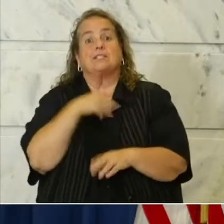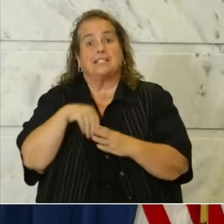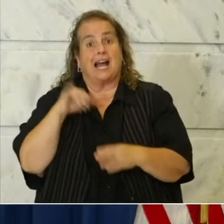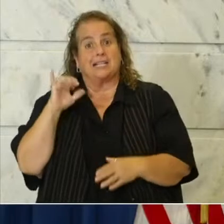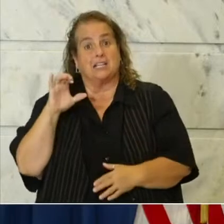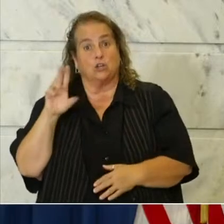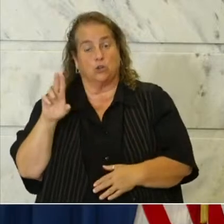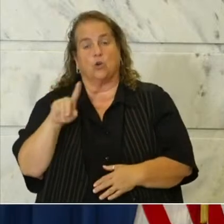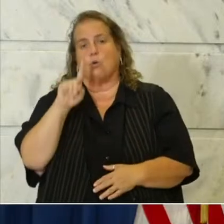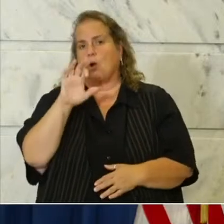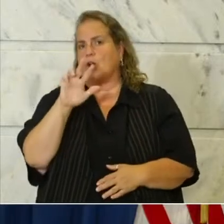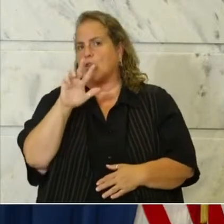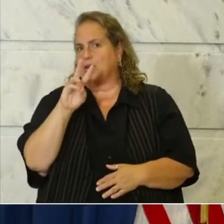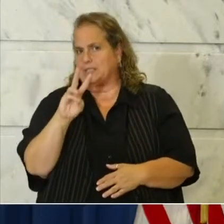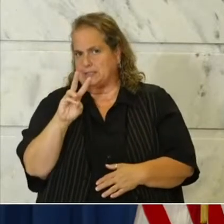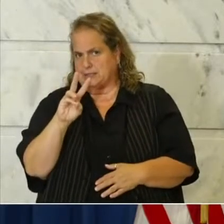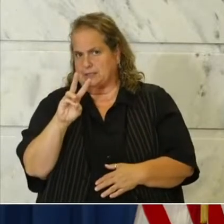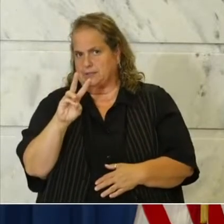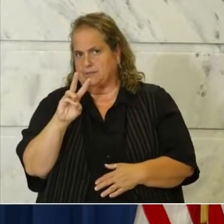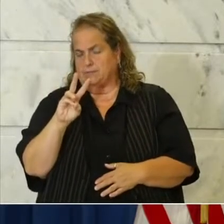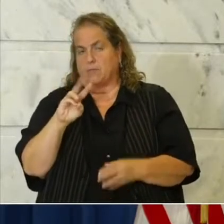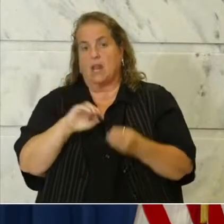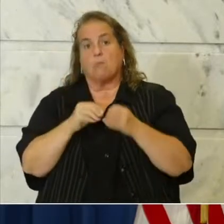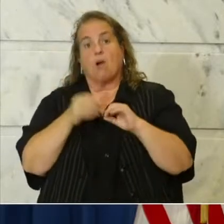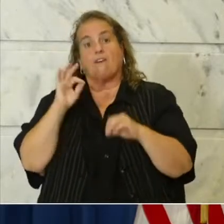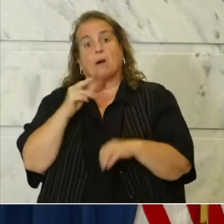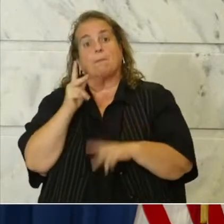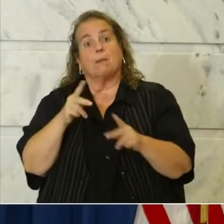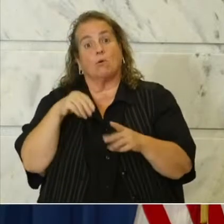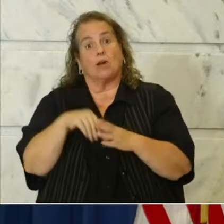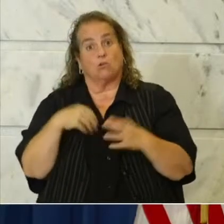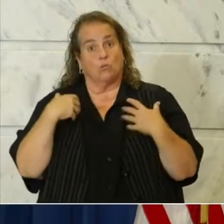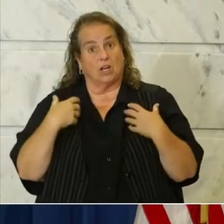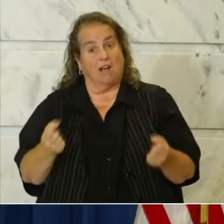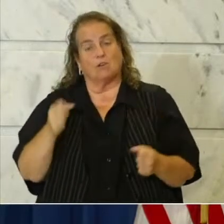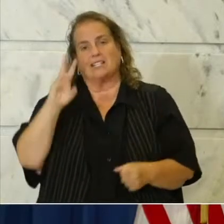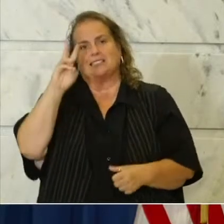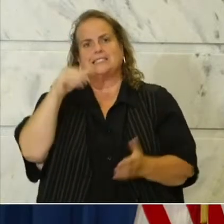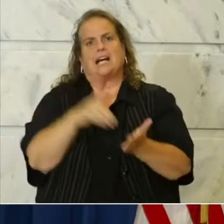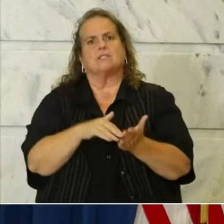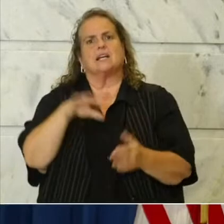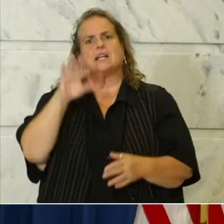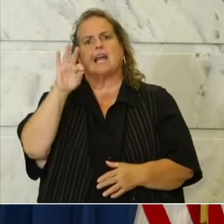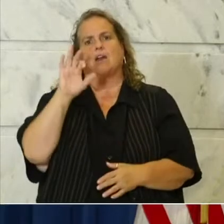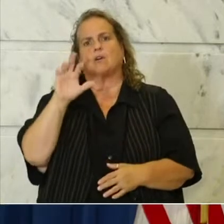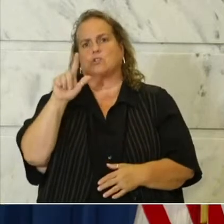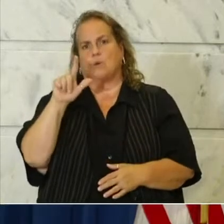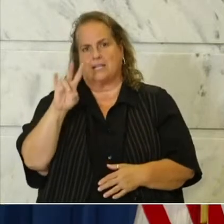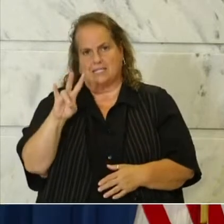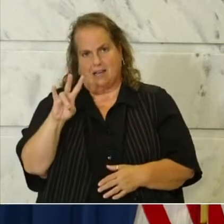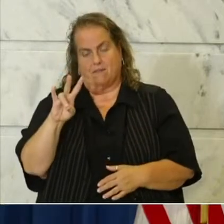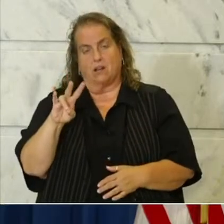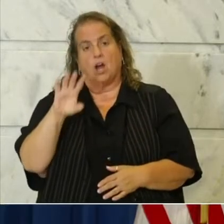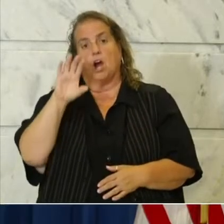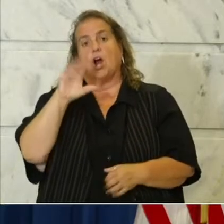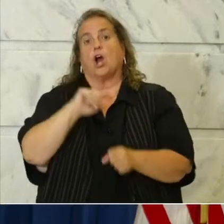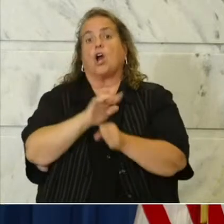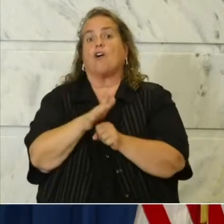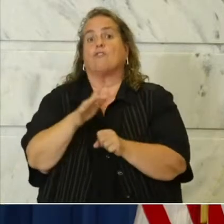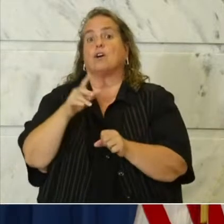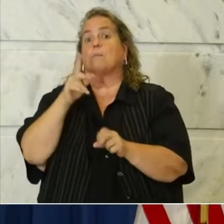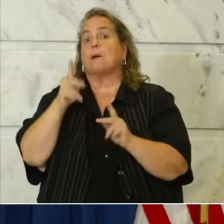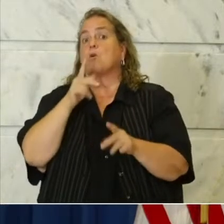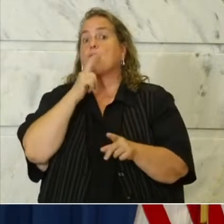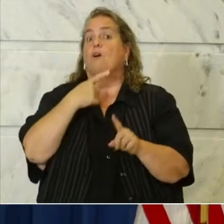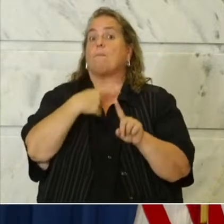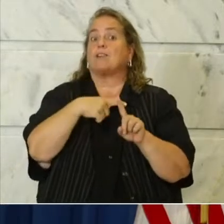ICU, 136. Number of patients who have recovered, 6,927. Our COVID-19 positivity